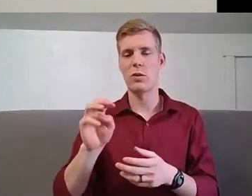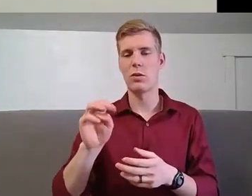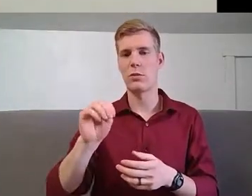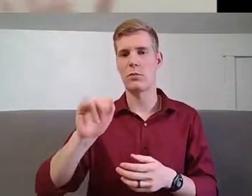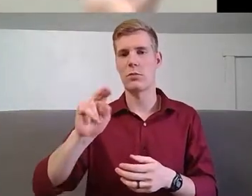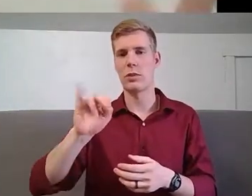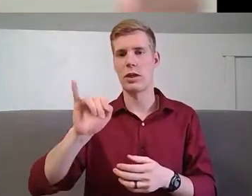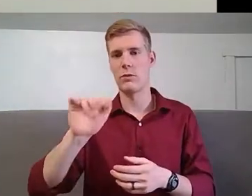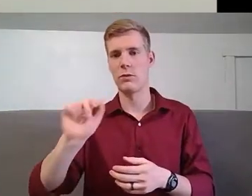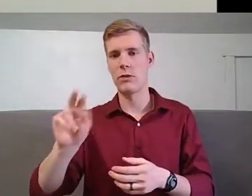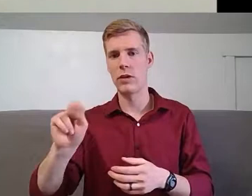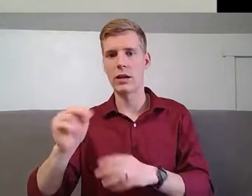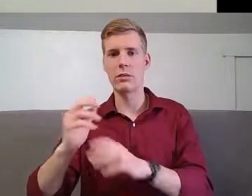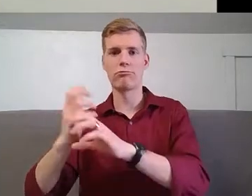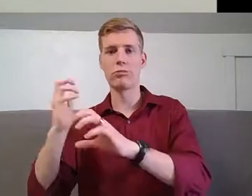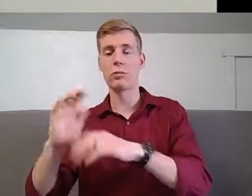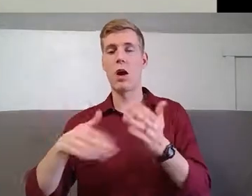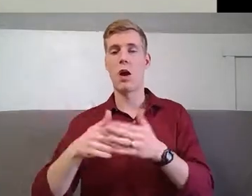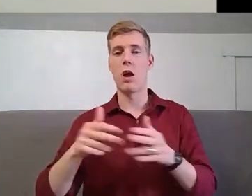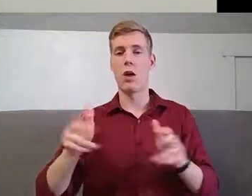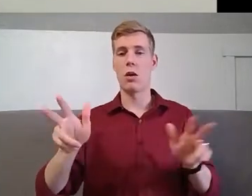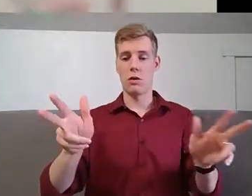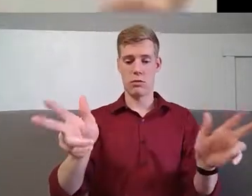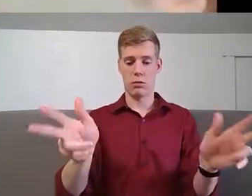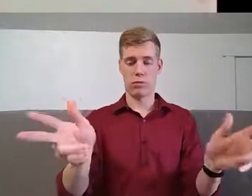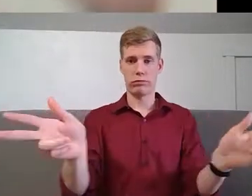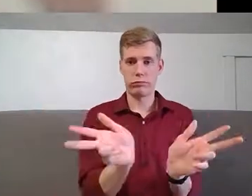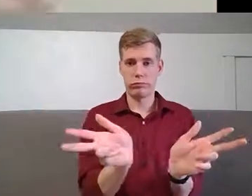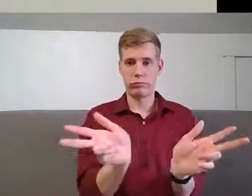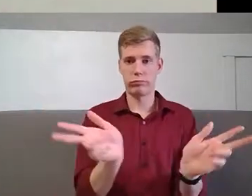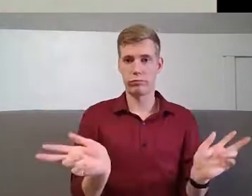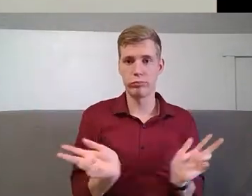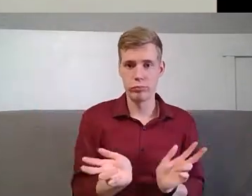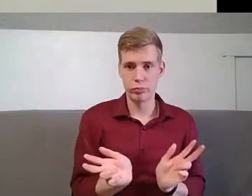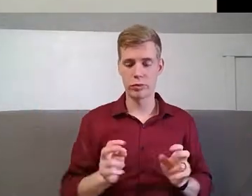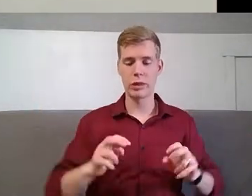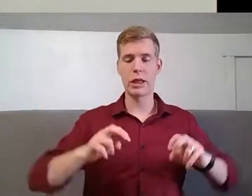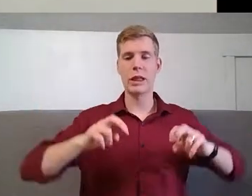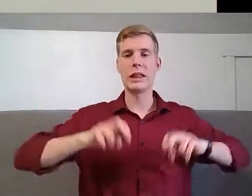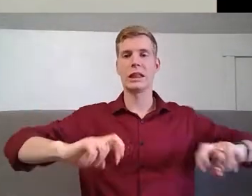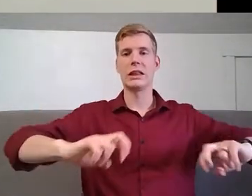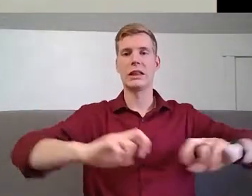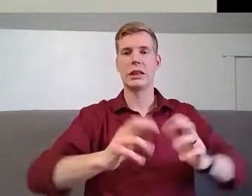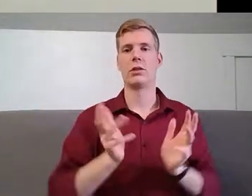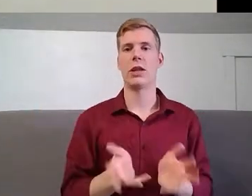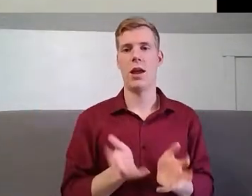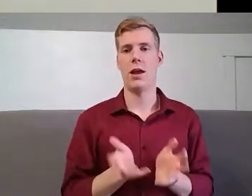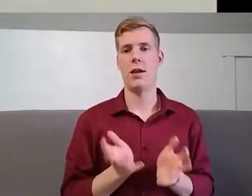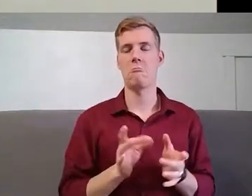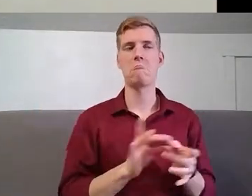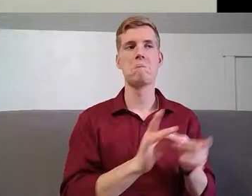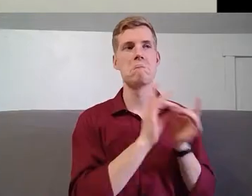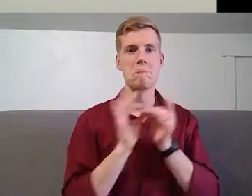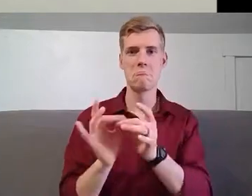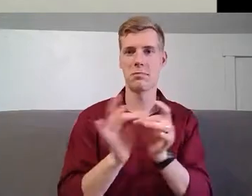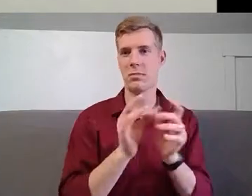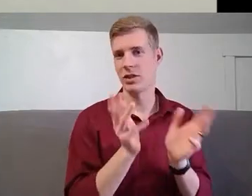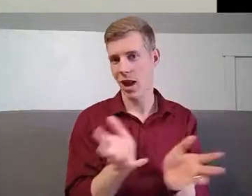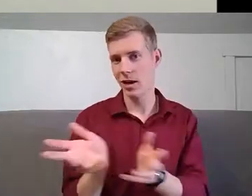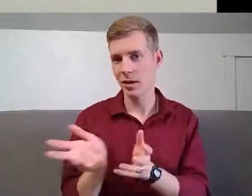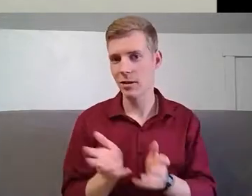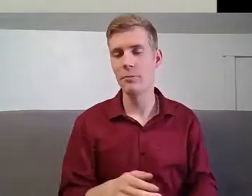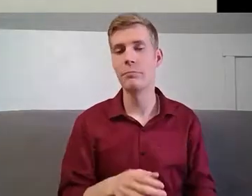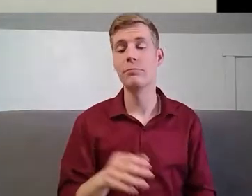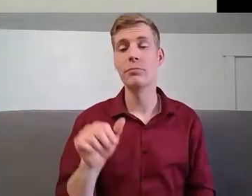minivan, and they were all sitting in the back of their trunks in a powwow circle connecting. Another one